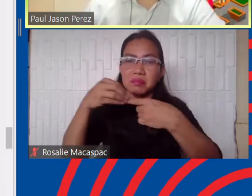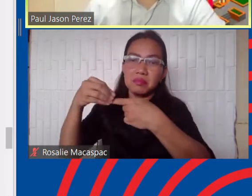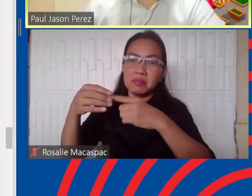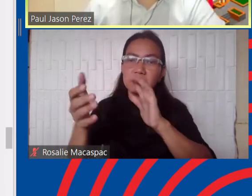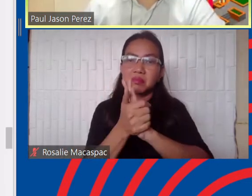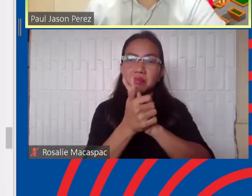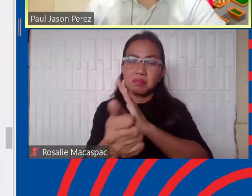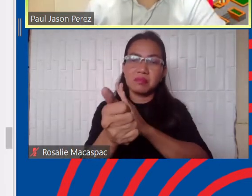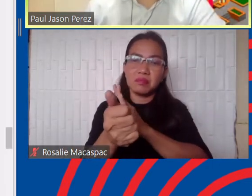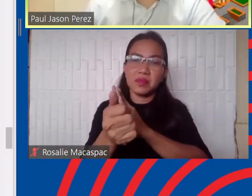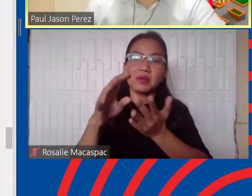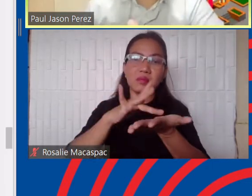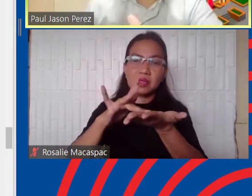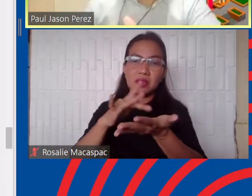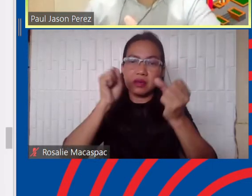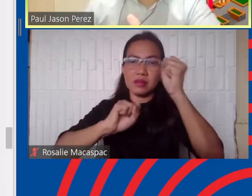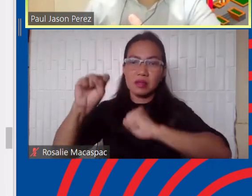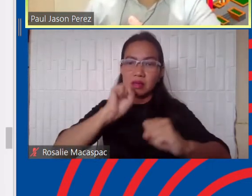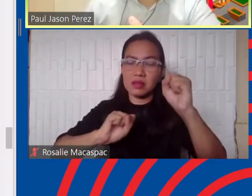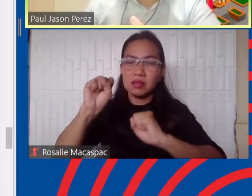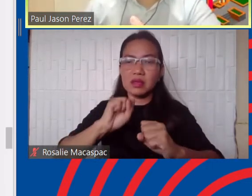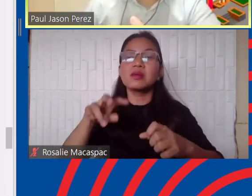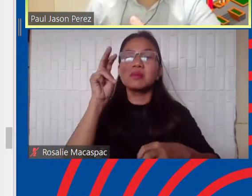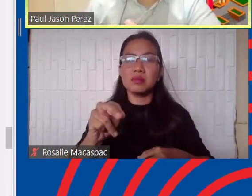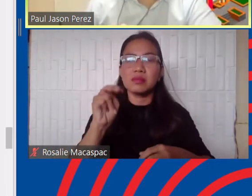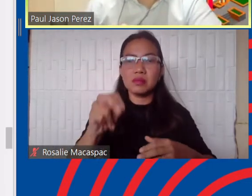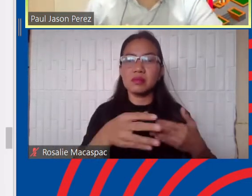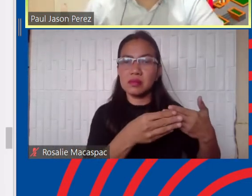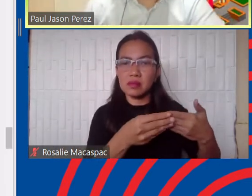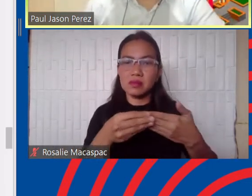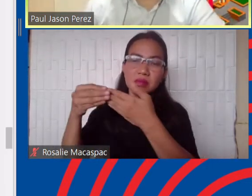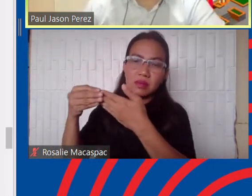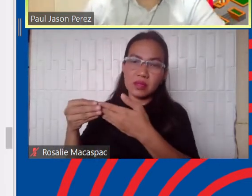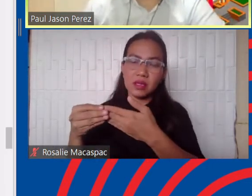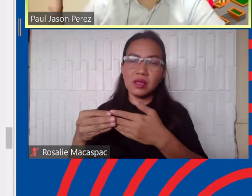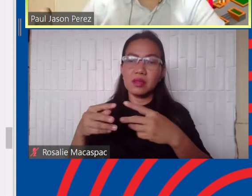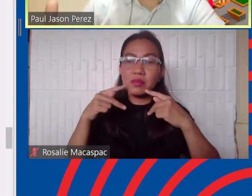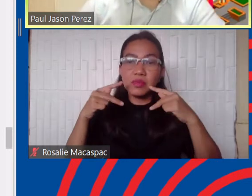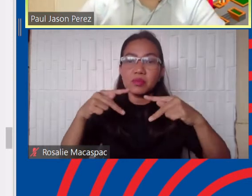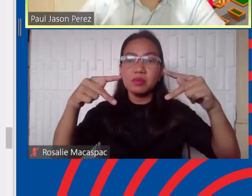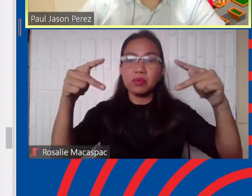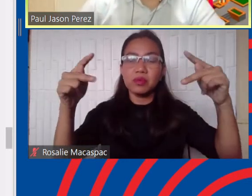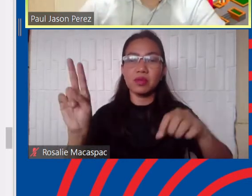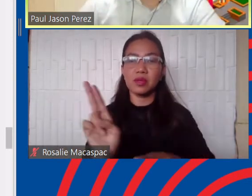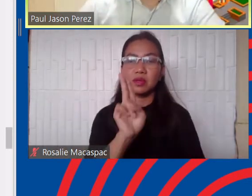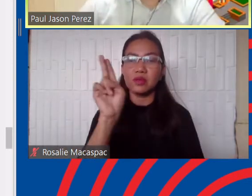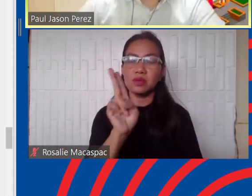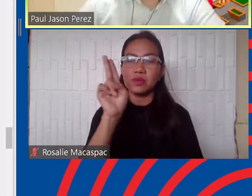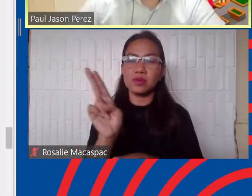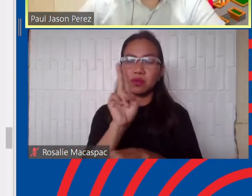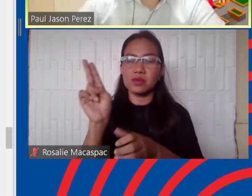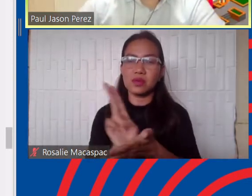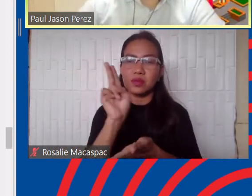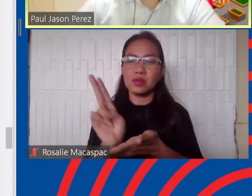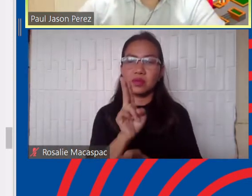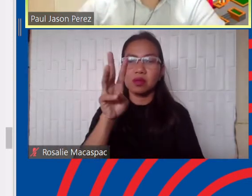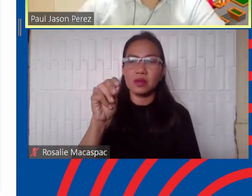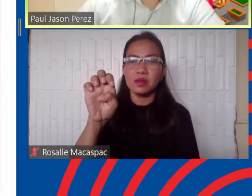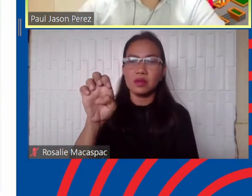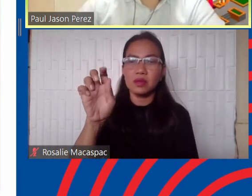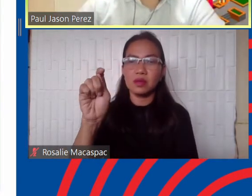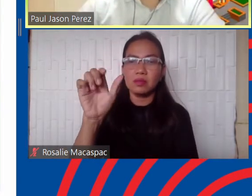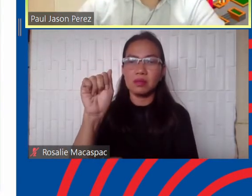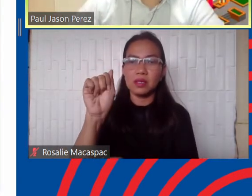medical sciences. So we need to guide them and promote the use of standard metadata.